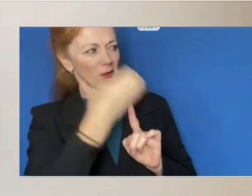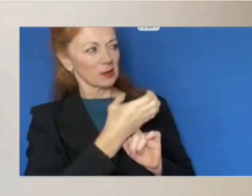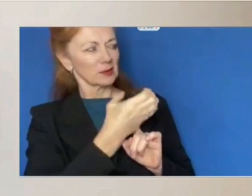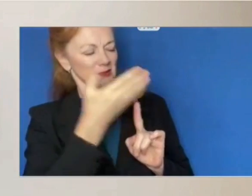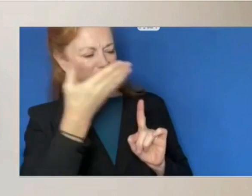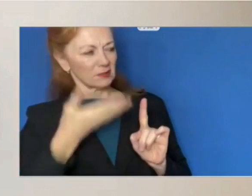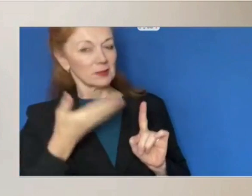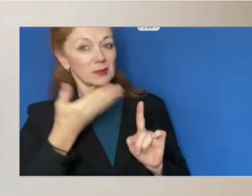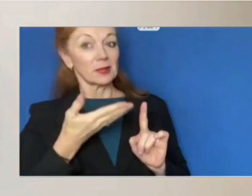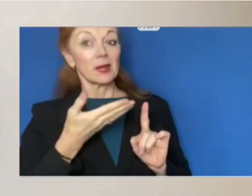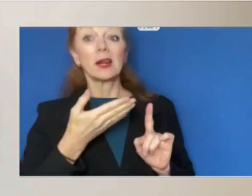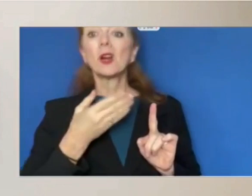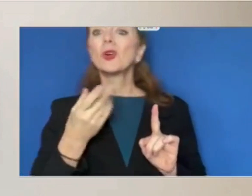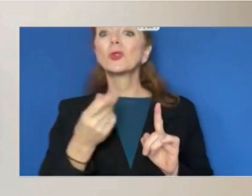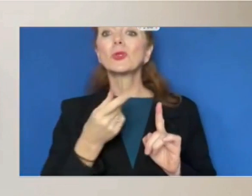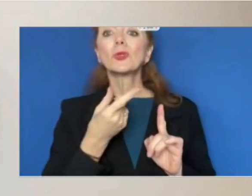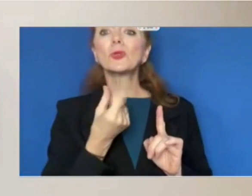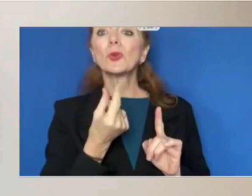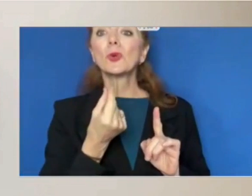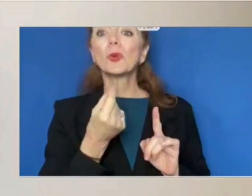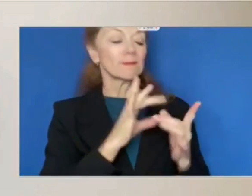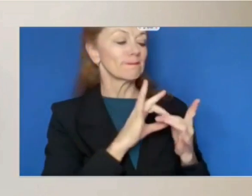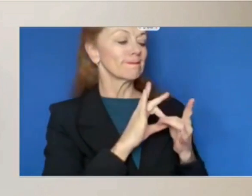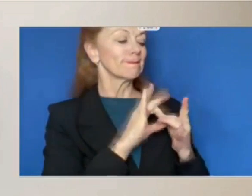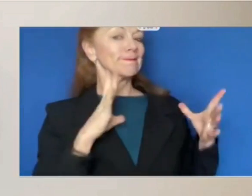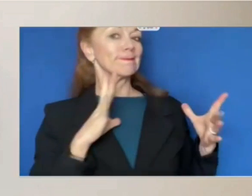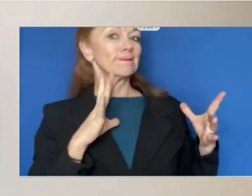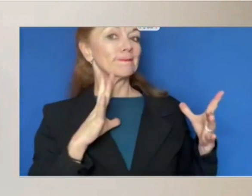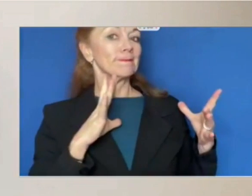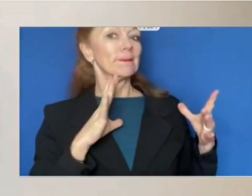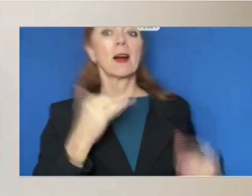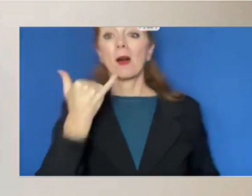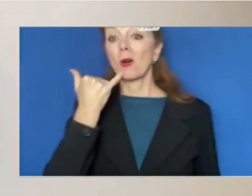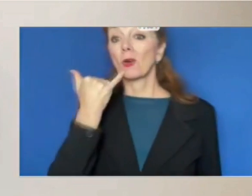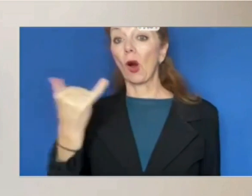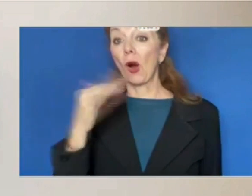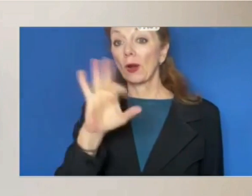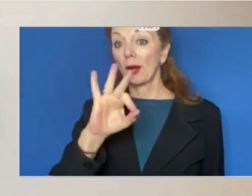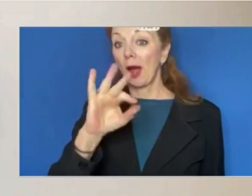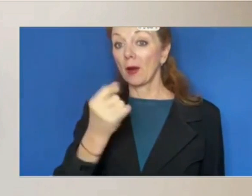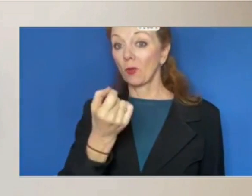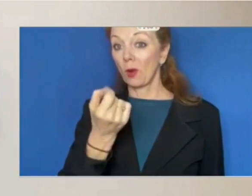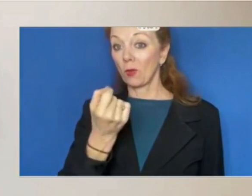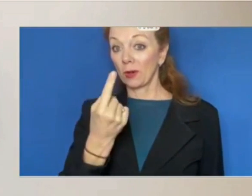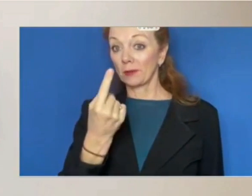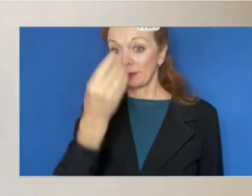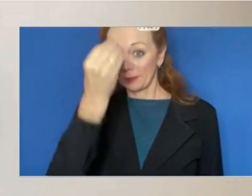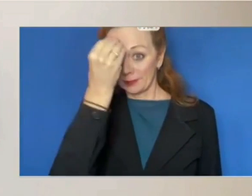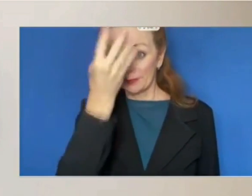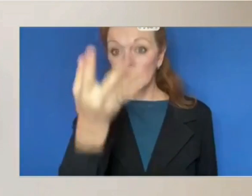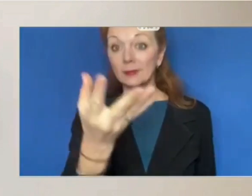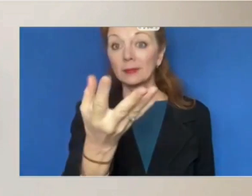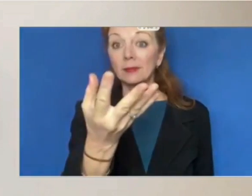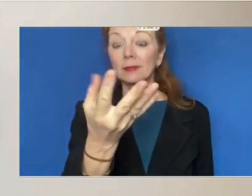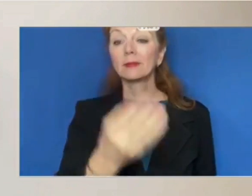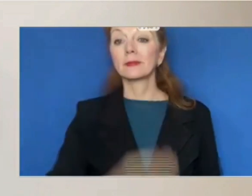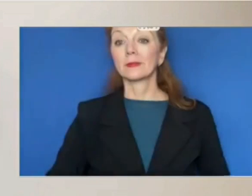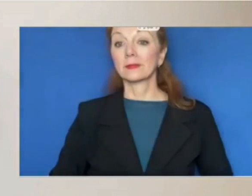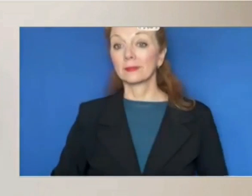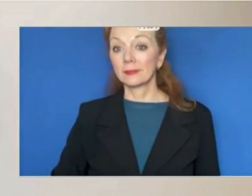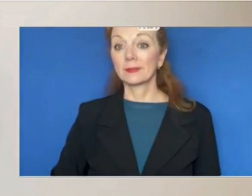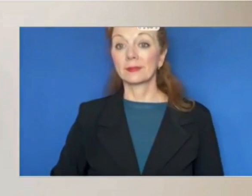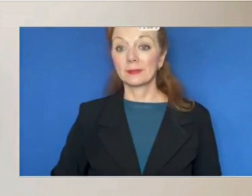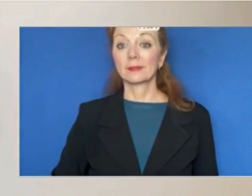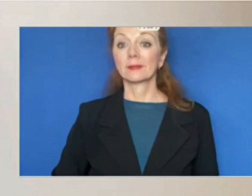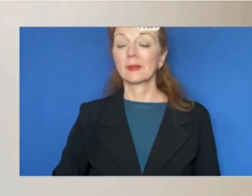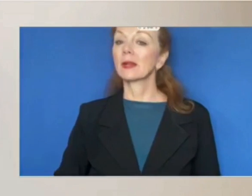they need to disconnect the telephone call and report that to 911. Something that's just, we want to be very clear